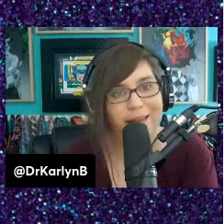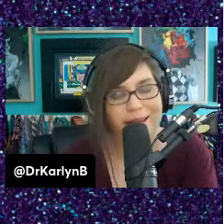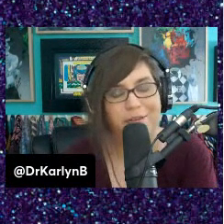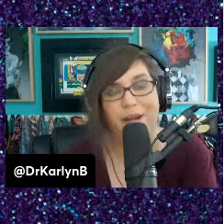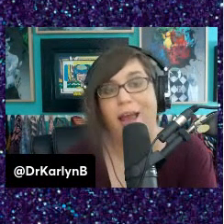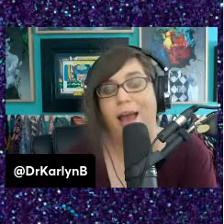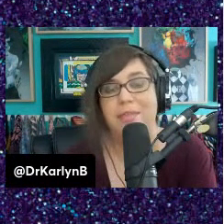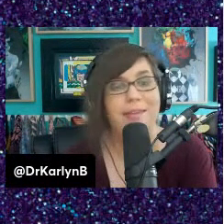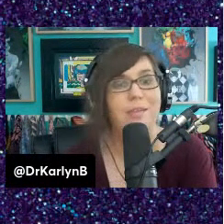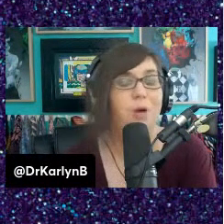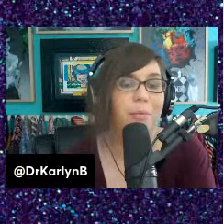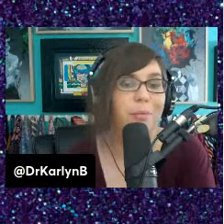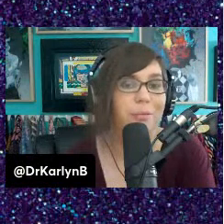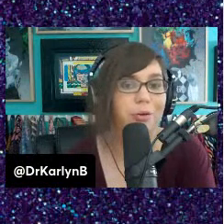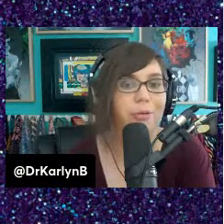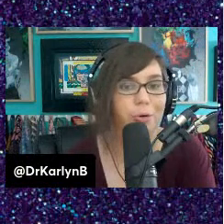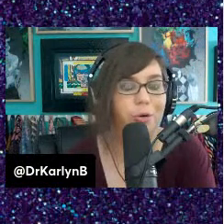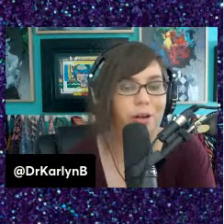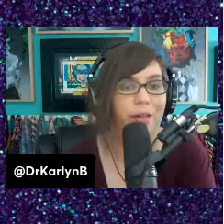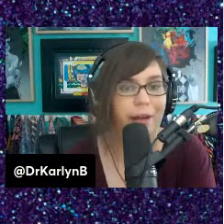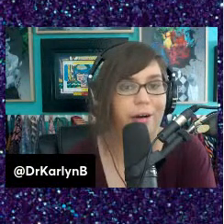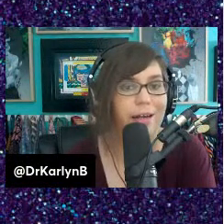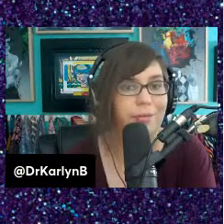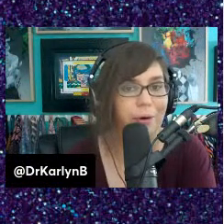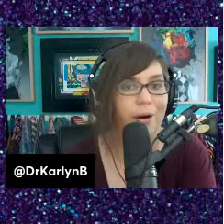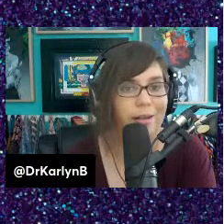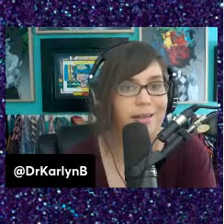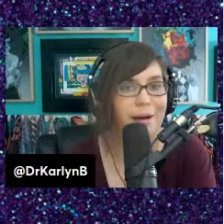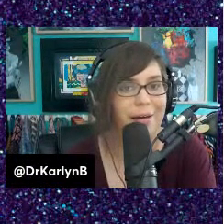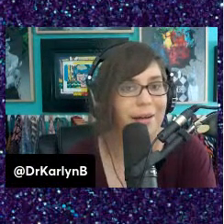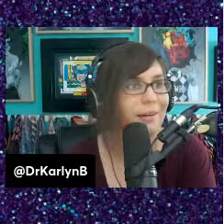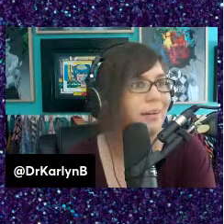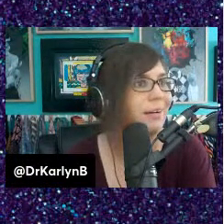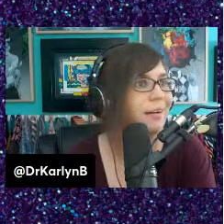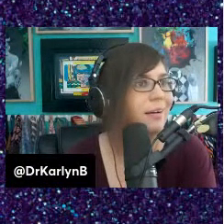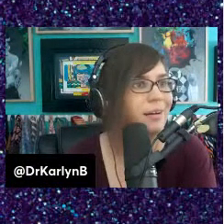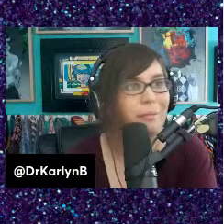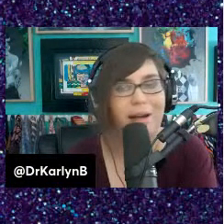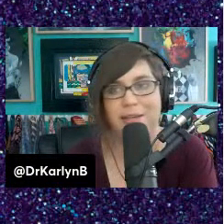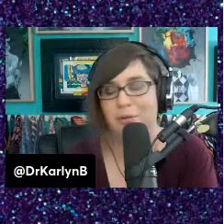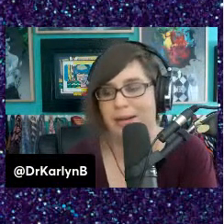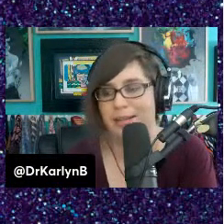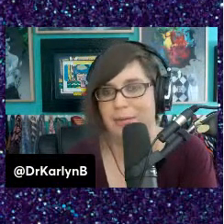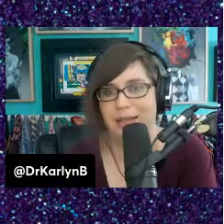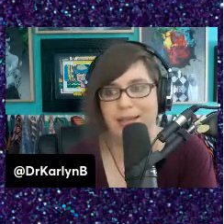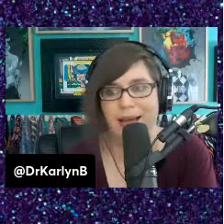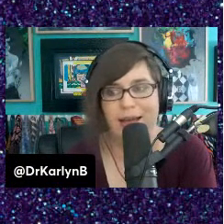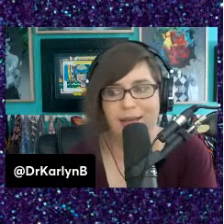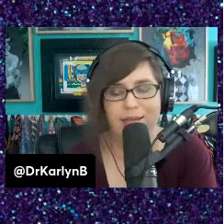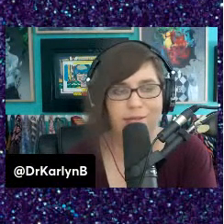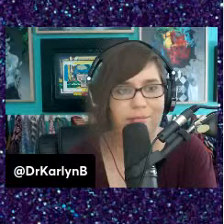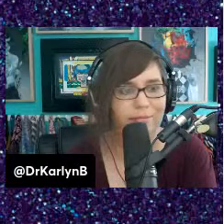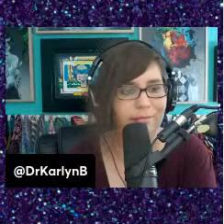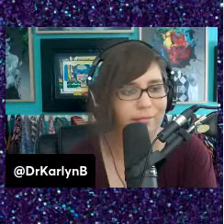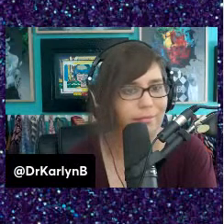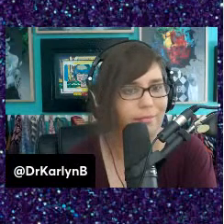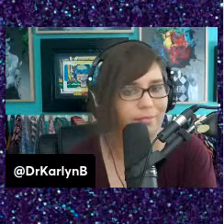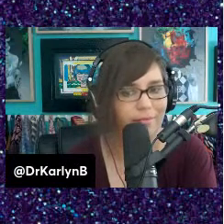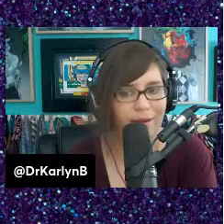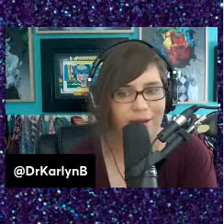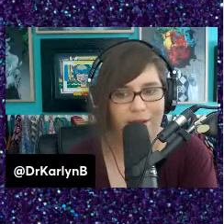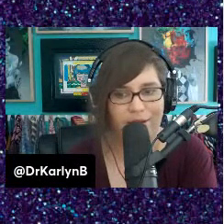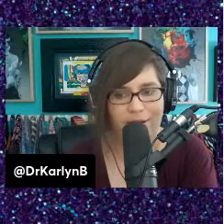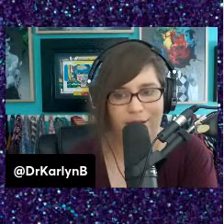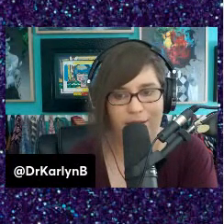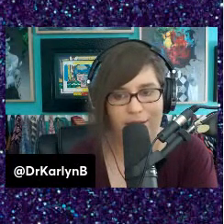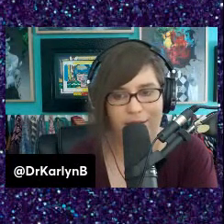Hopefully they get their shit. And this is probably pre-recorded on their end if we're honest about it. But I still want to see what they say.